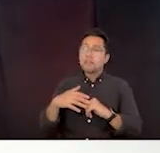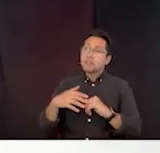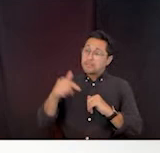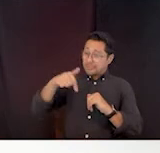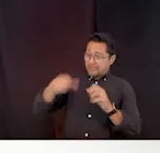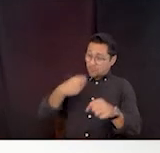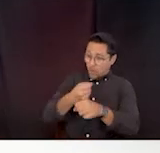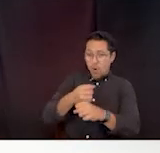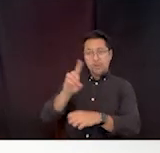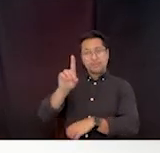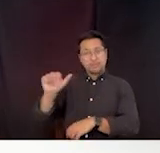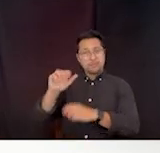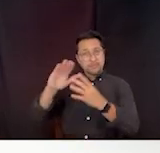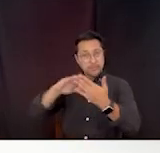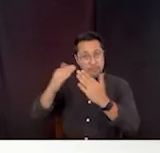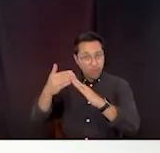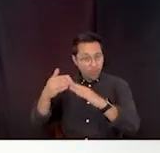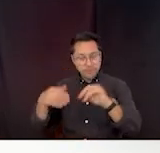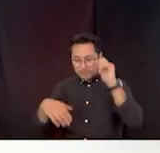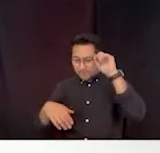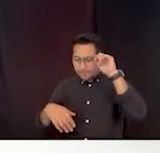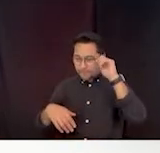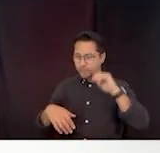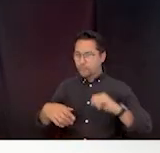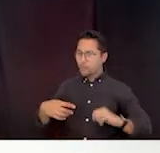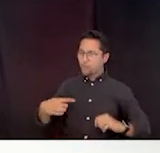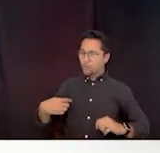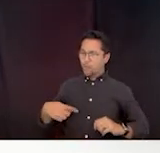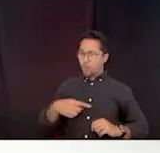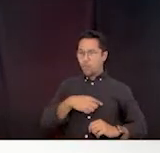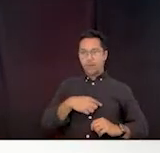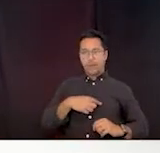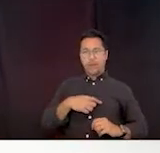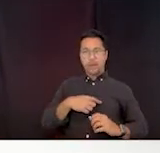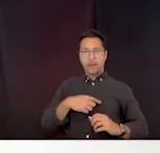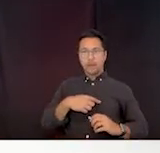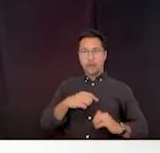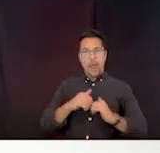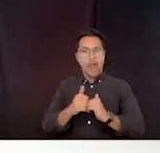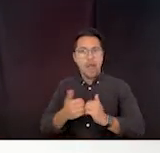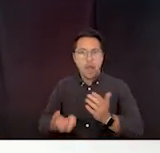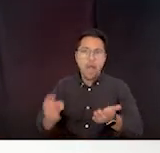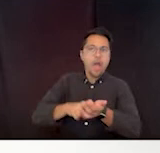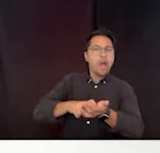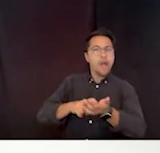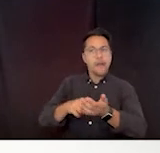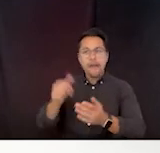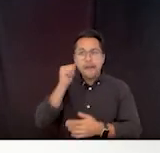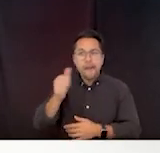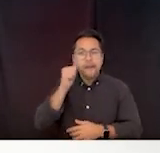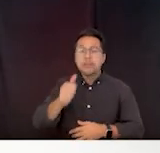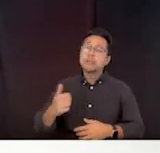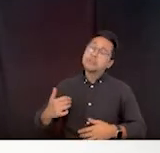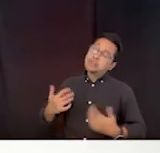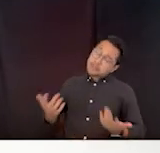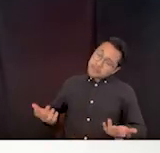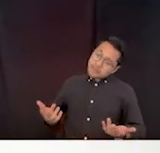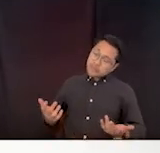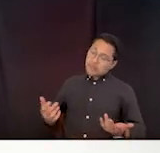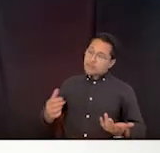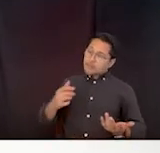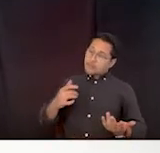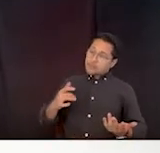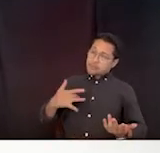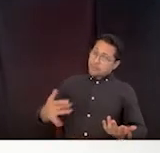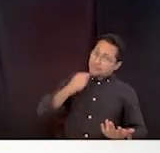in the disabilities community, what gets us out of bed every day, it's clearly, typically not the